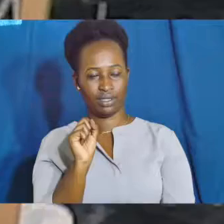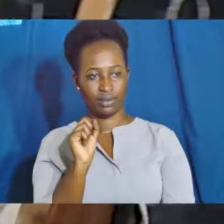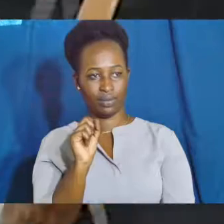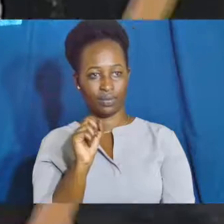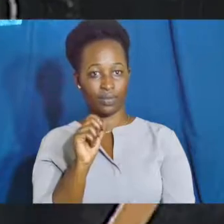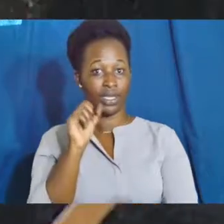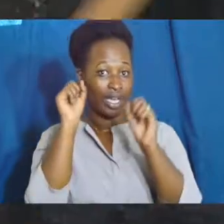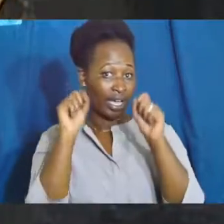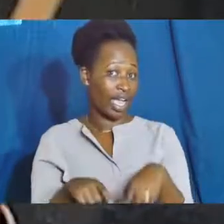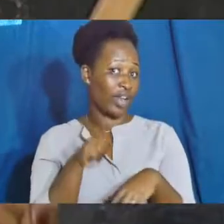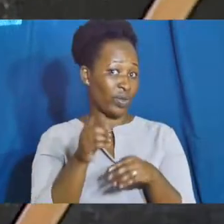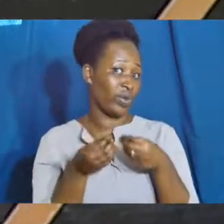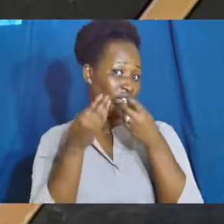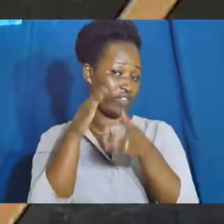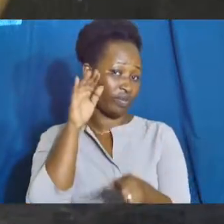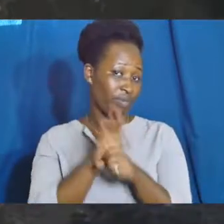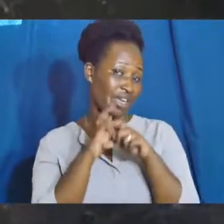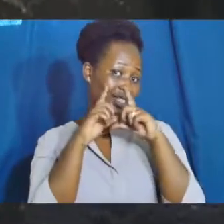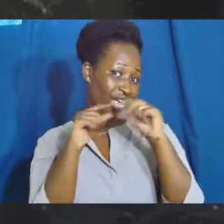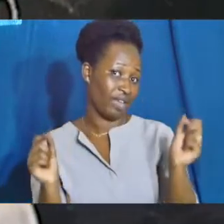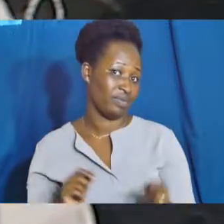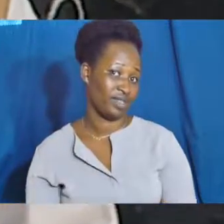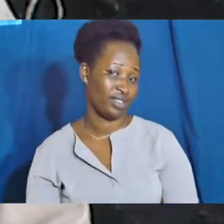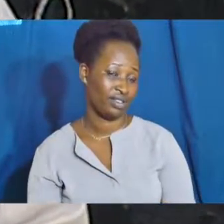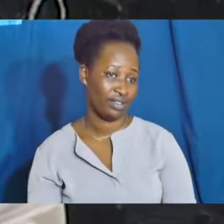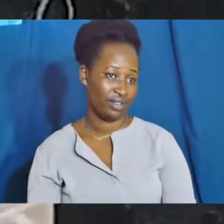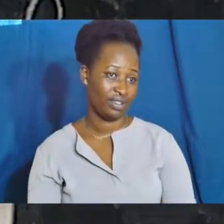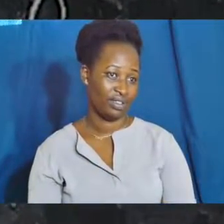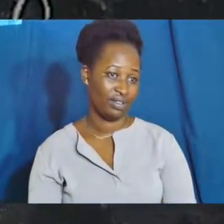Can you give many terms?